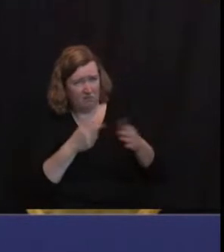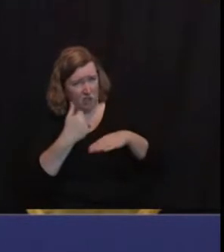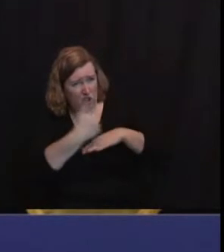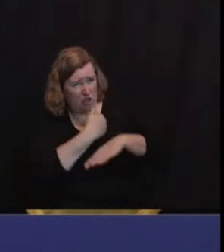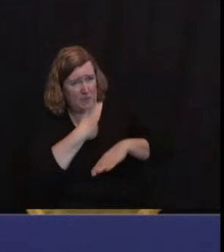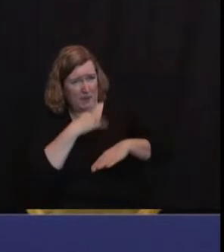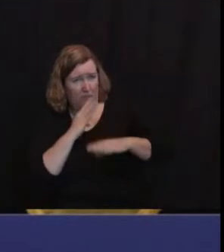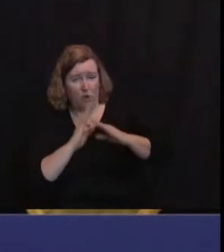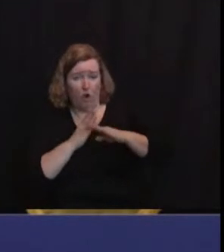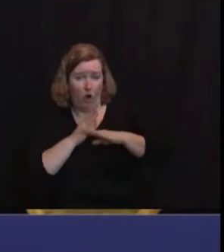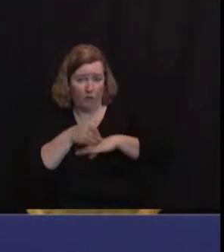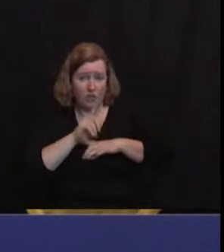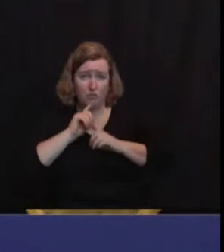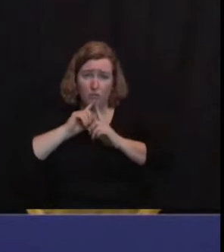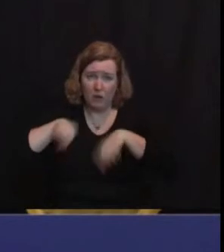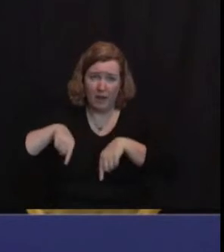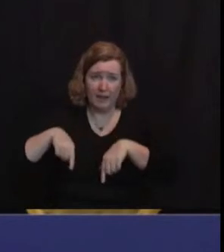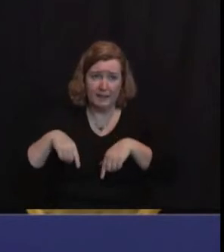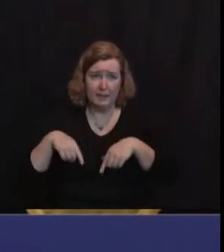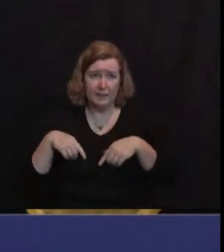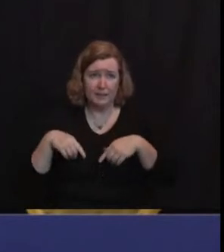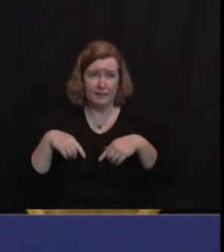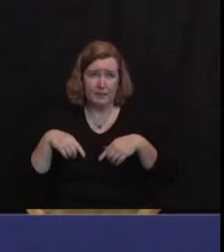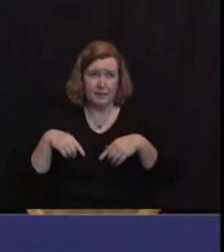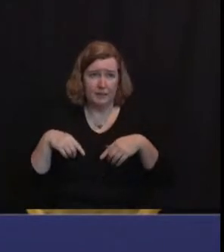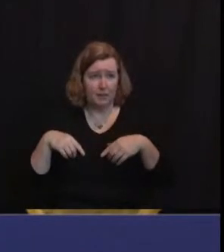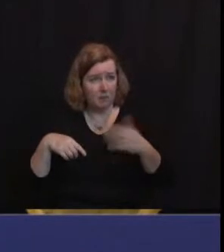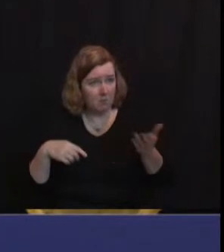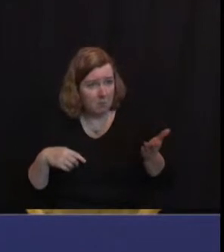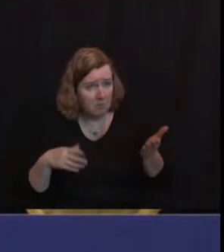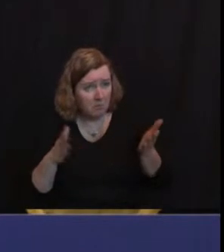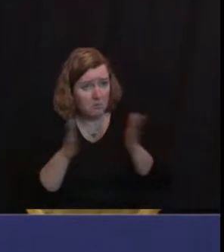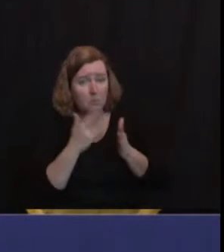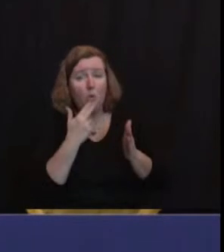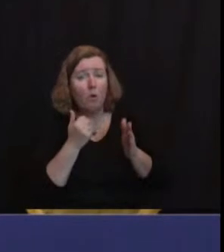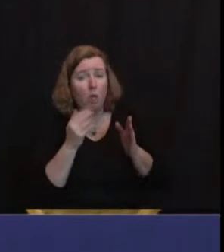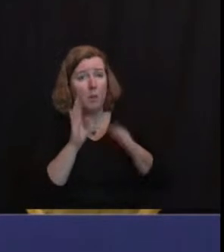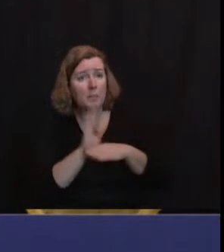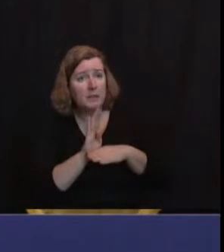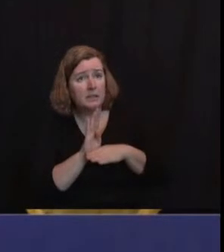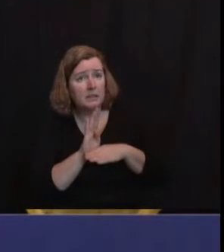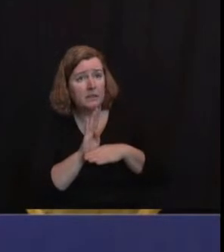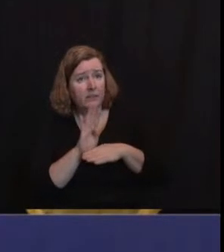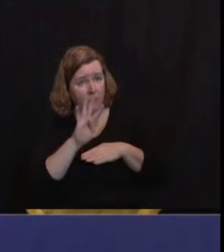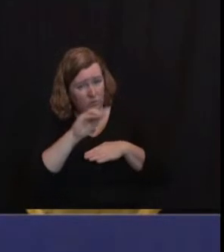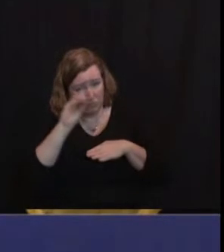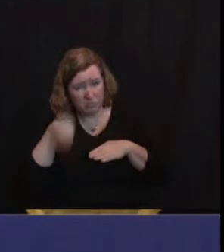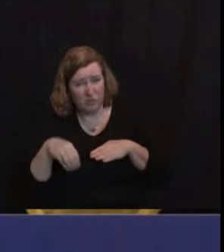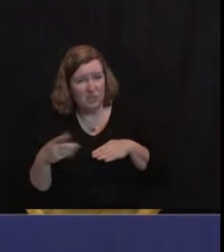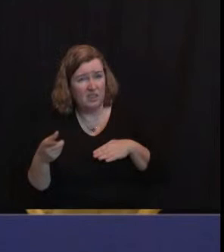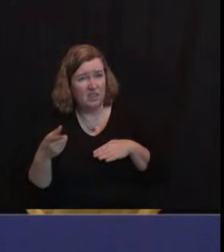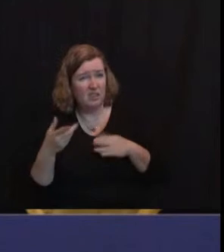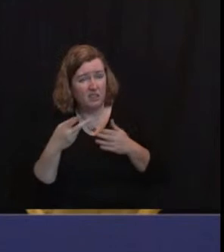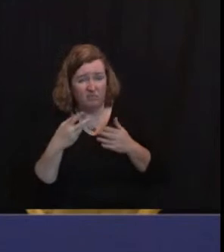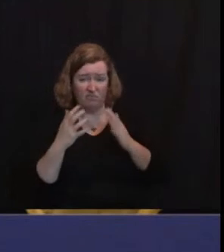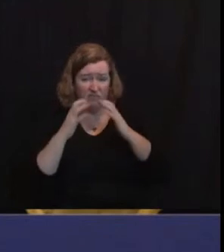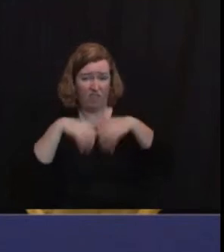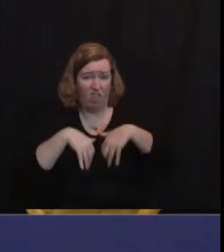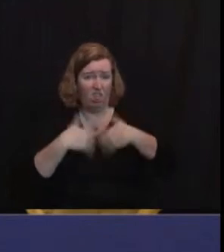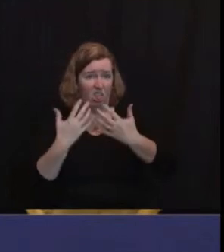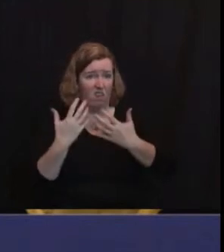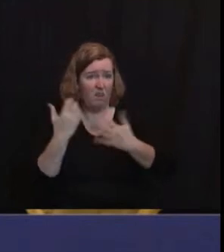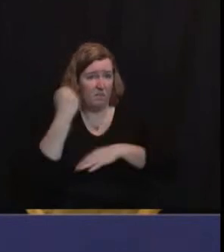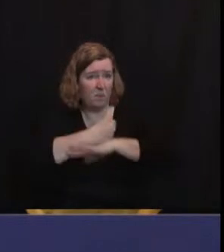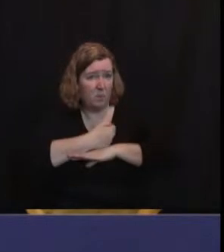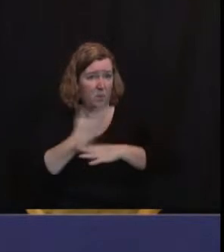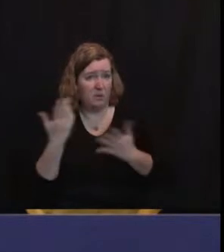to a small business owner, 30% of which have failed, or a restaurant owner, or a working